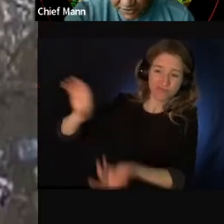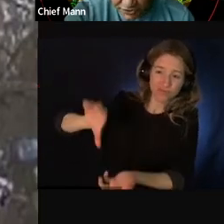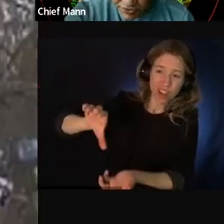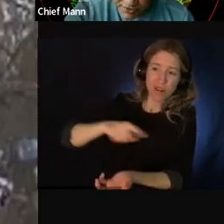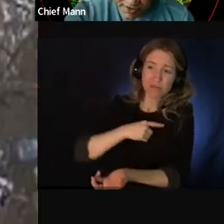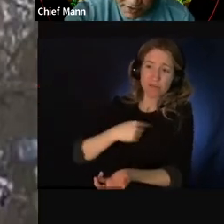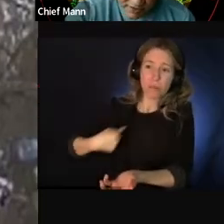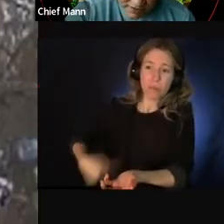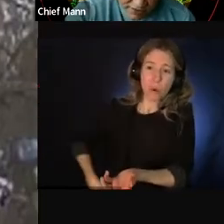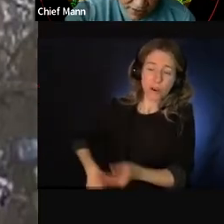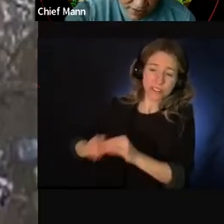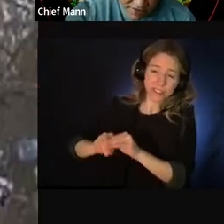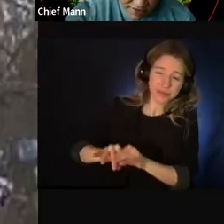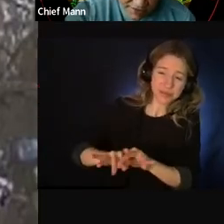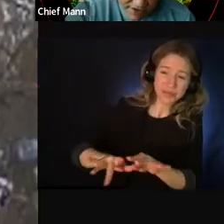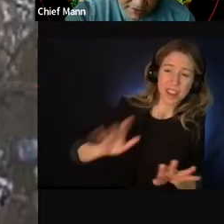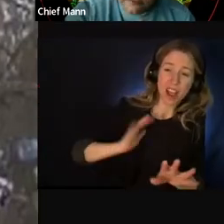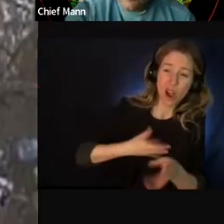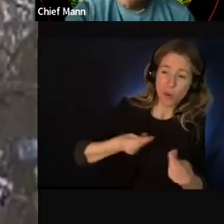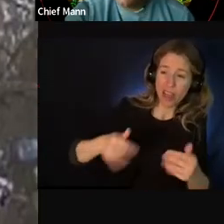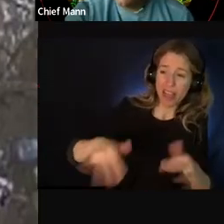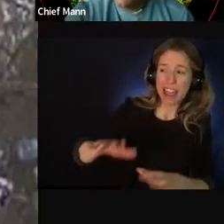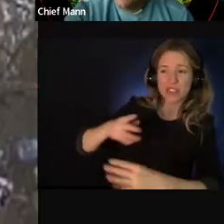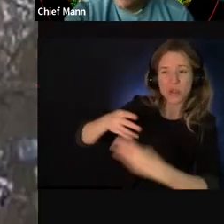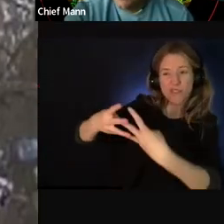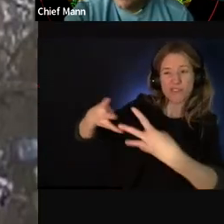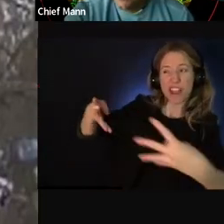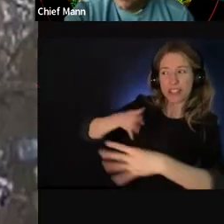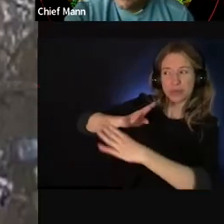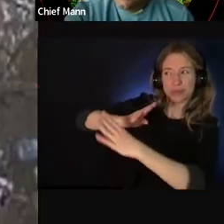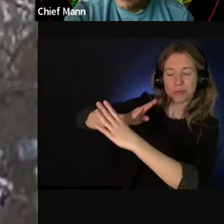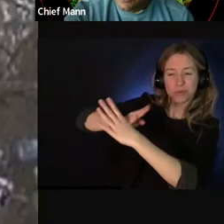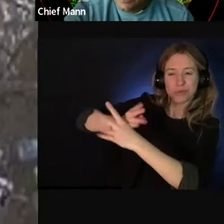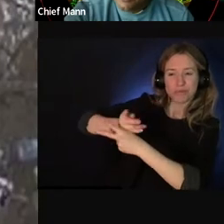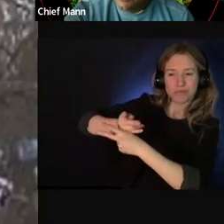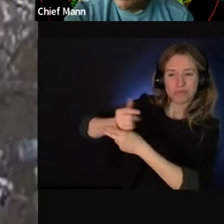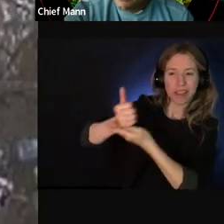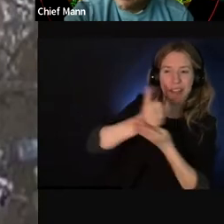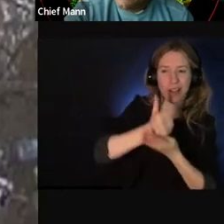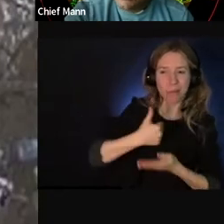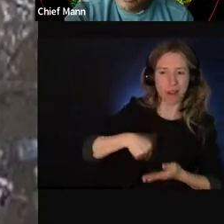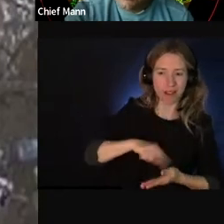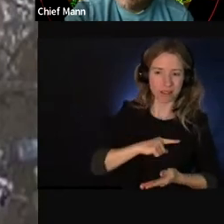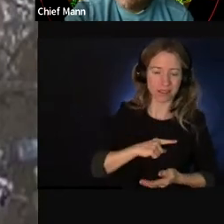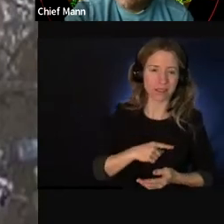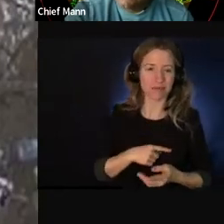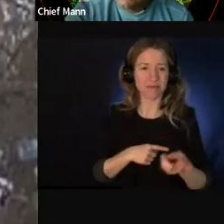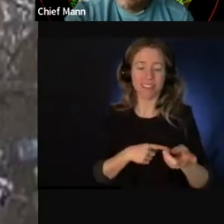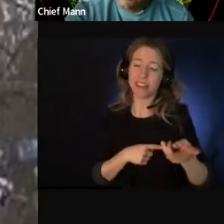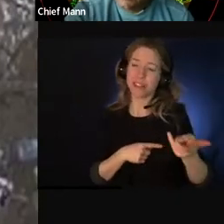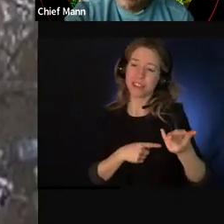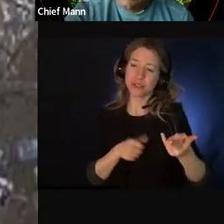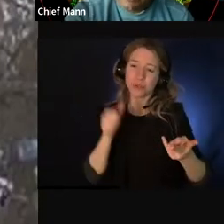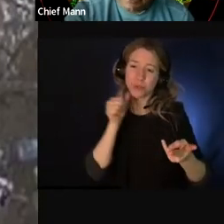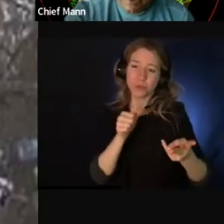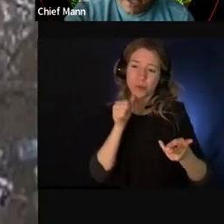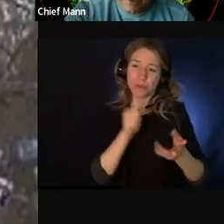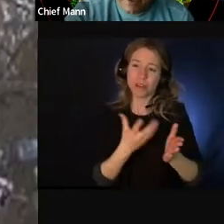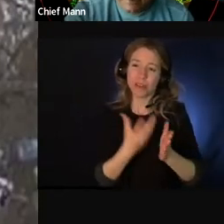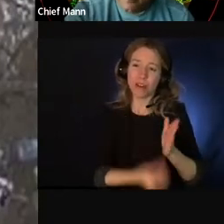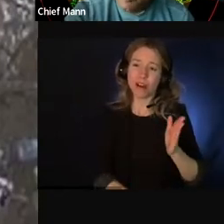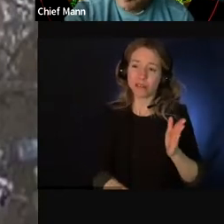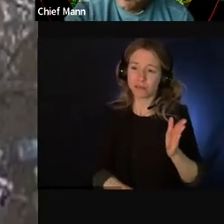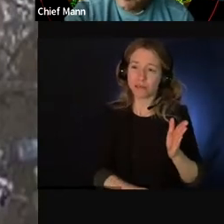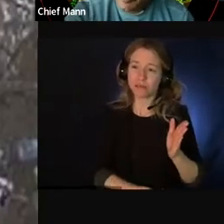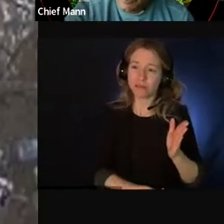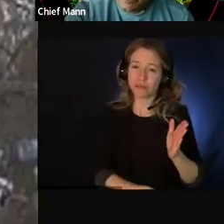My auntie to the right, her entire family, her, herself, her son, are completely gone